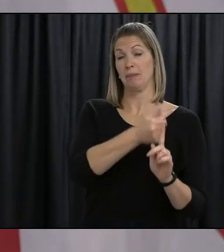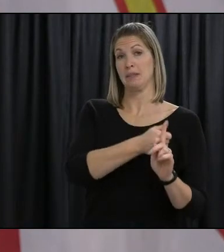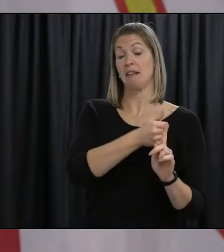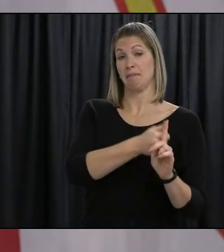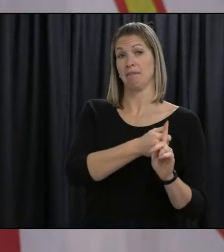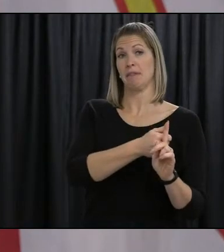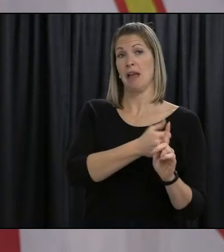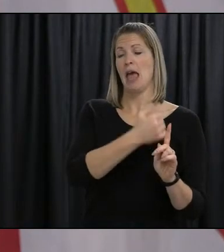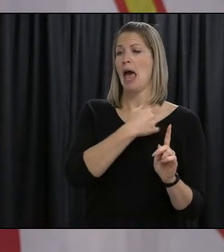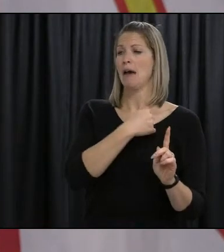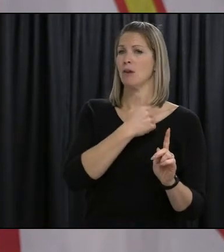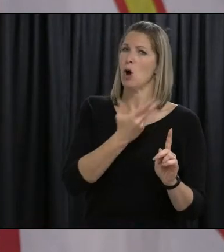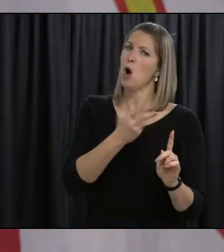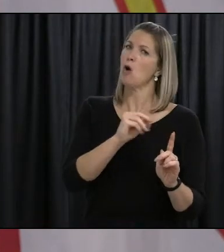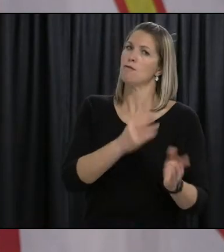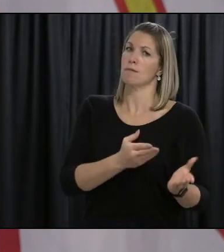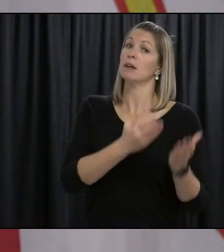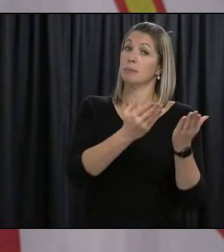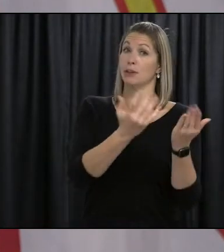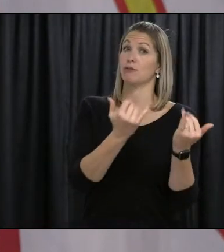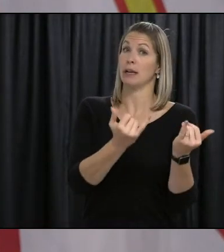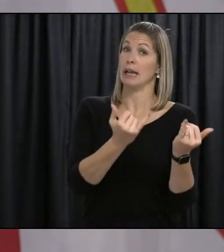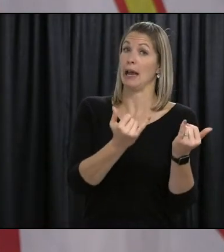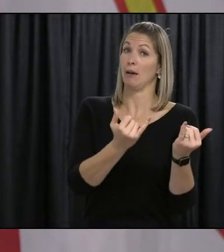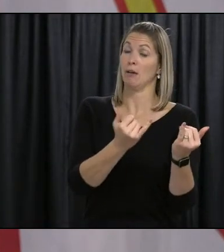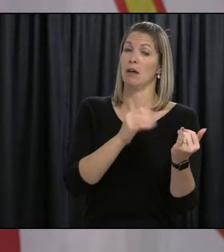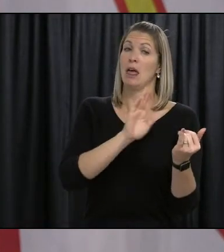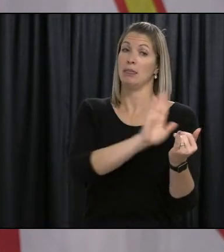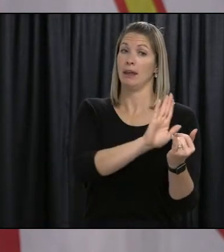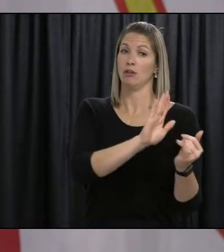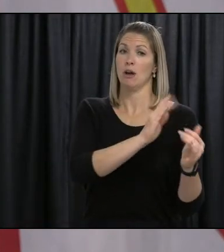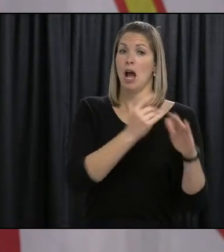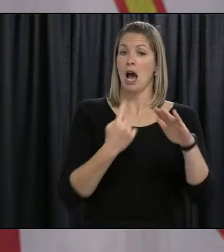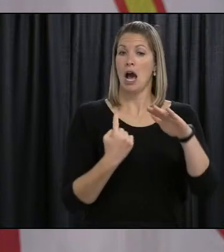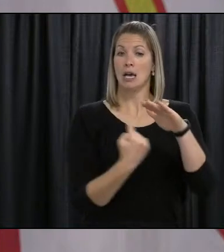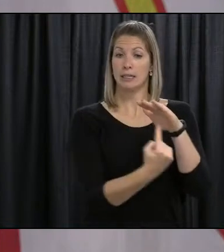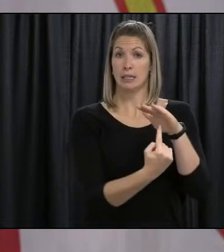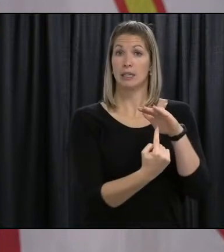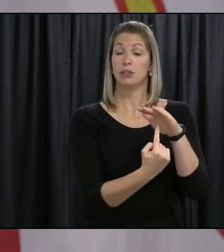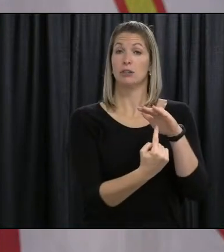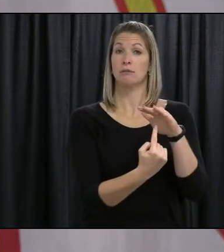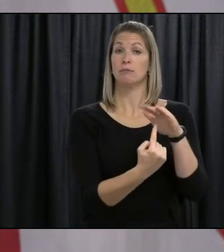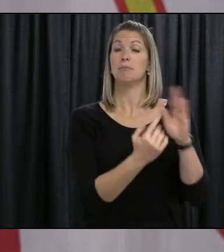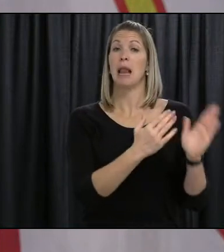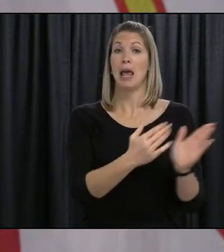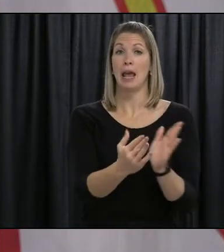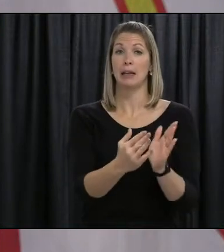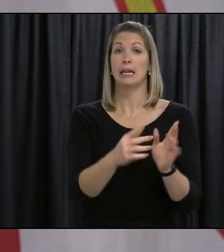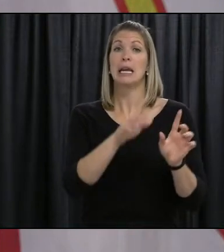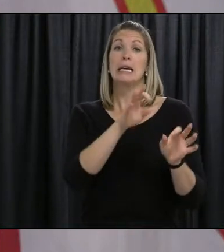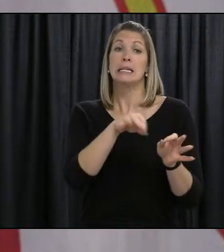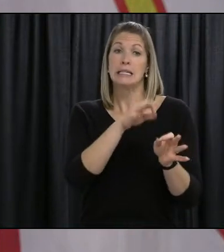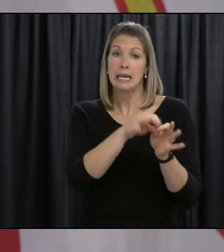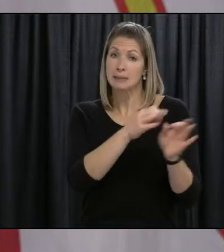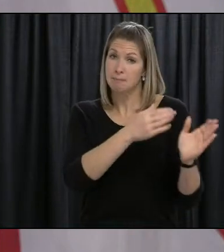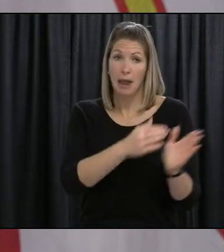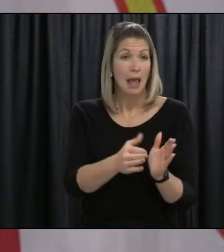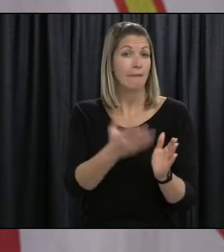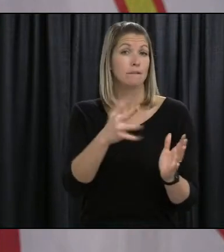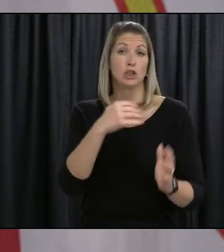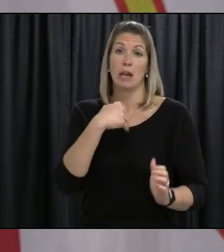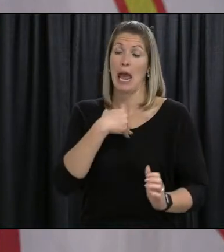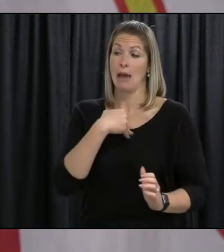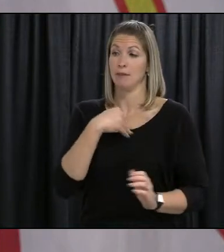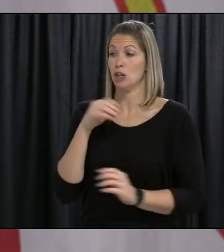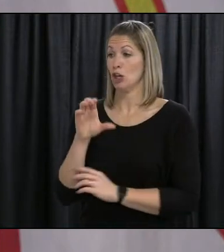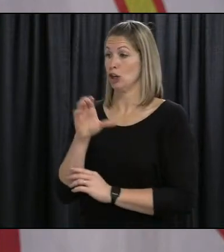we've recommended the isolation and testing combination that we have up to this point. So